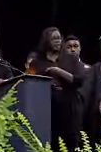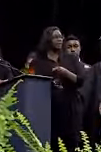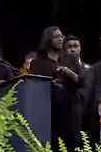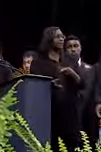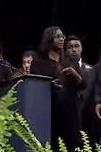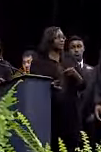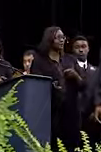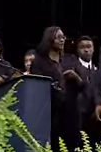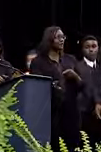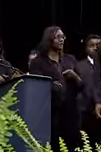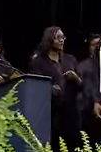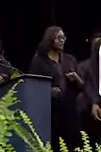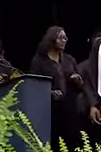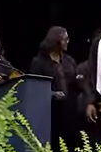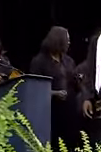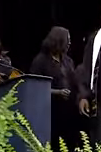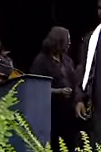Ahmad Charide,